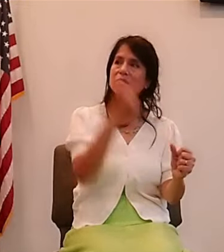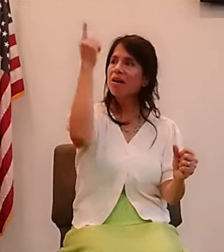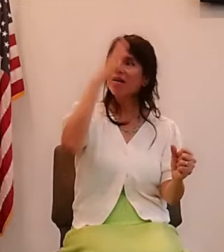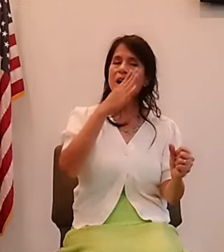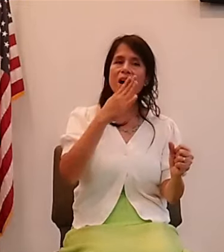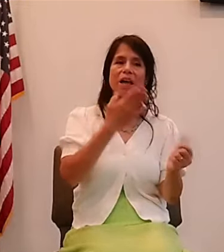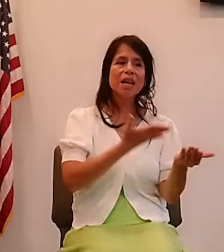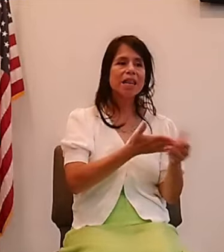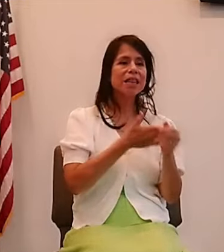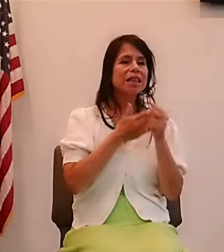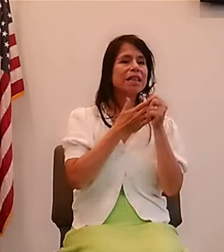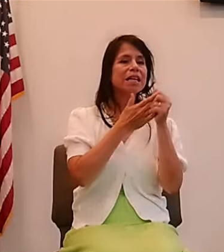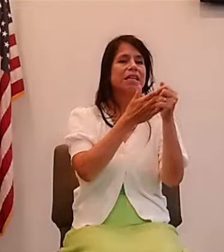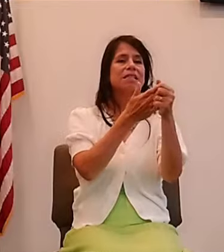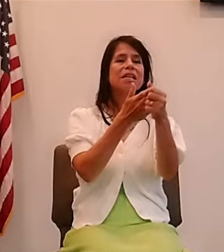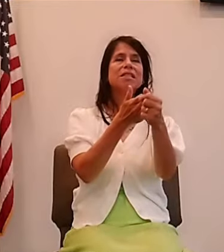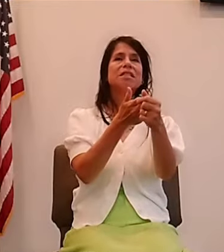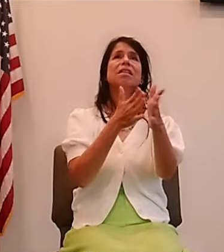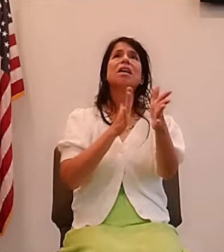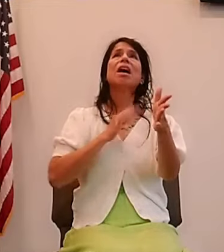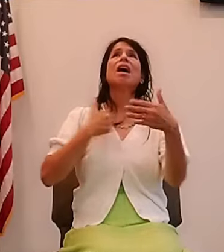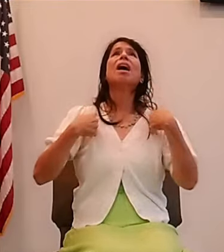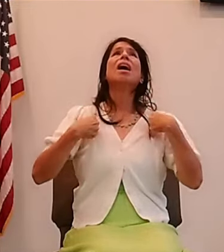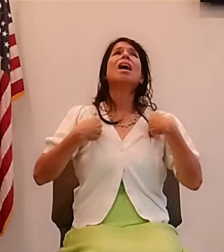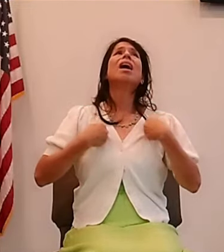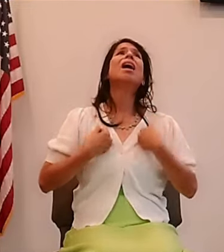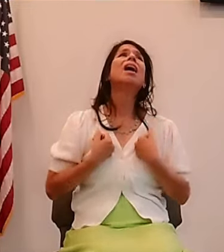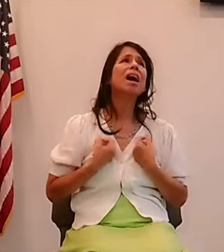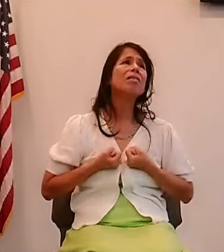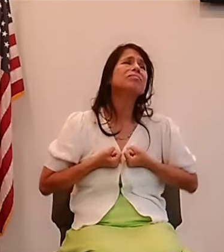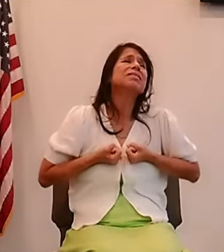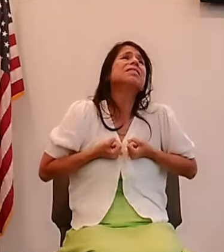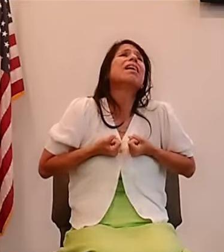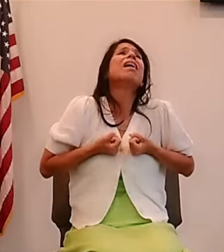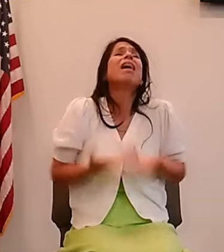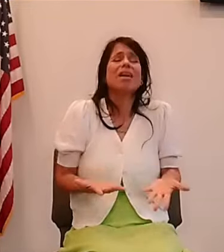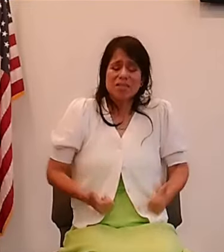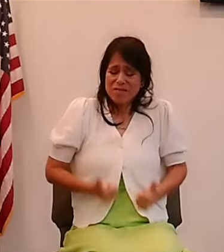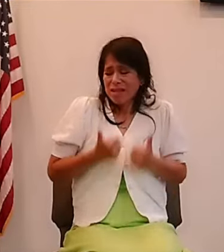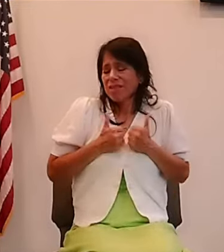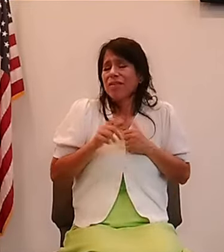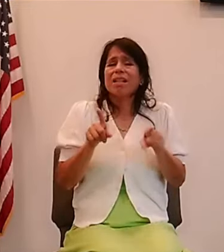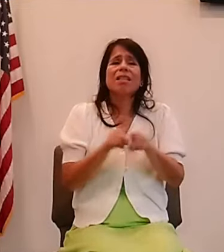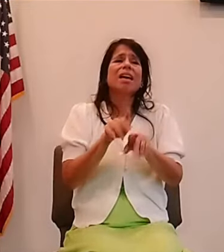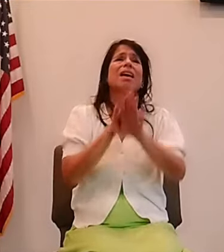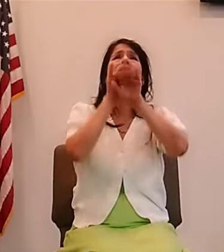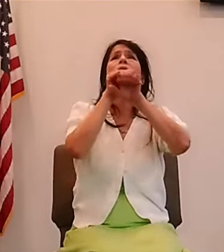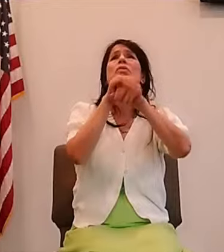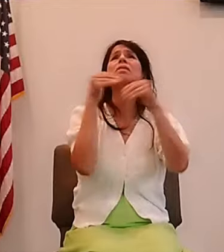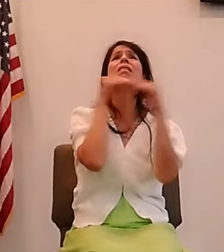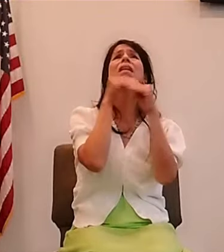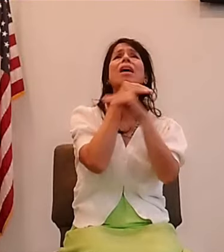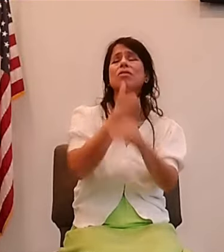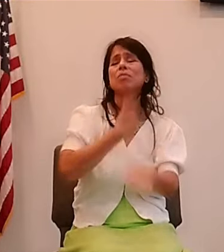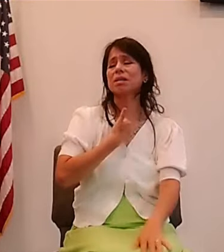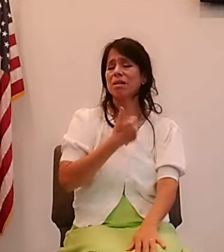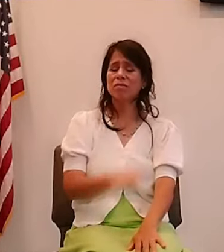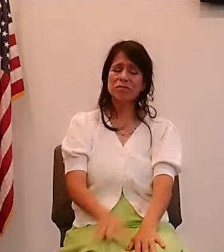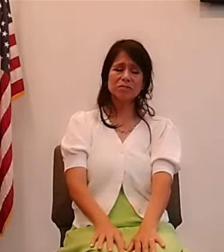to the point where we say, I am tired of living like a hypocrite in my lies to myself,